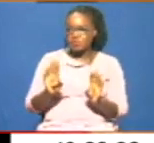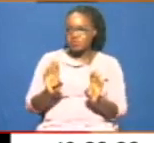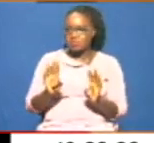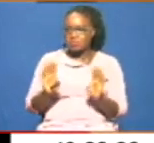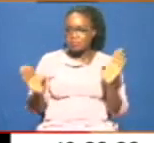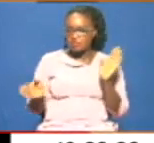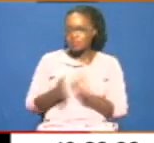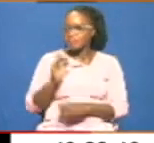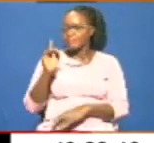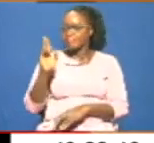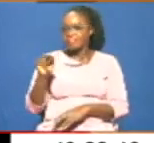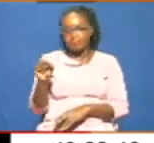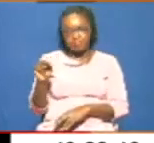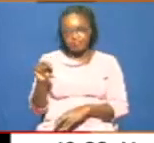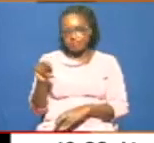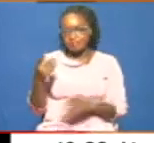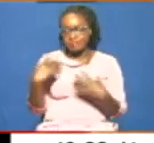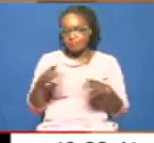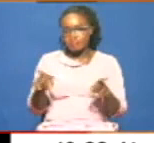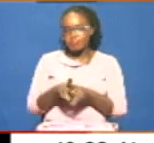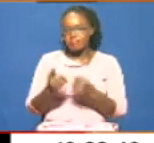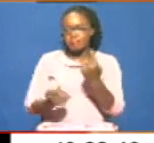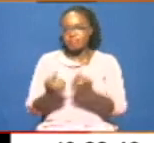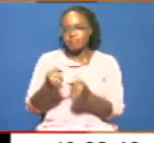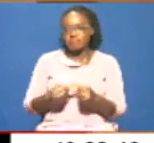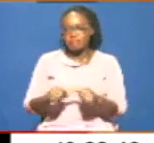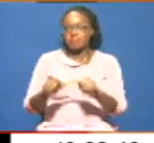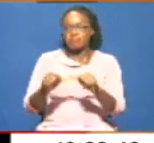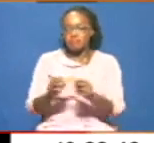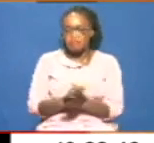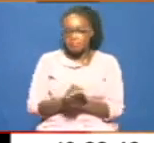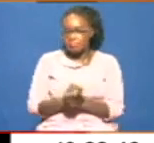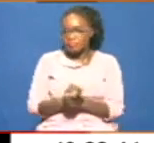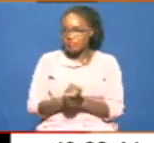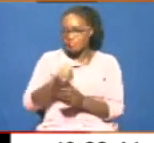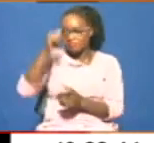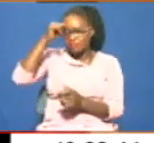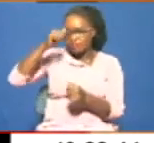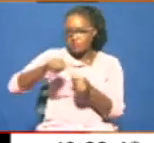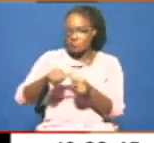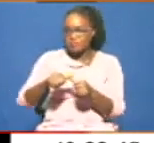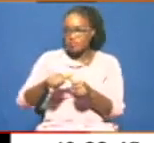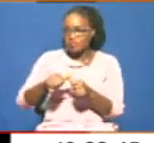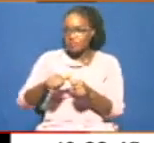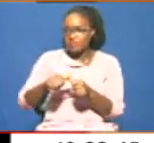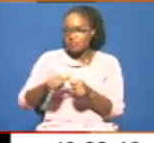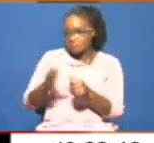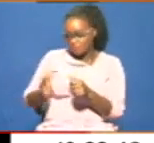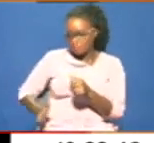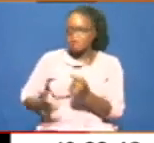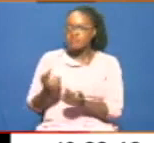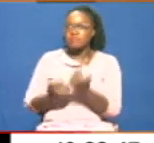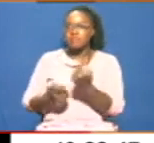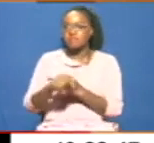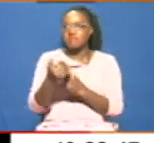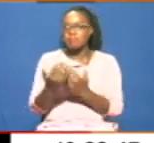mm-hmm. right? Mm-hmm. And people will still have to cook. And remember that alongside cooking are other needs that are